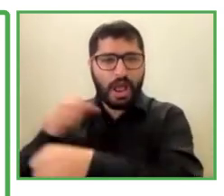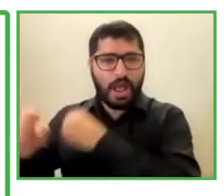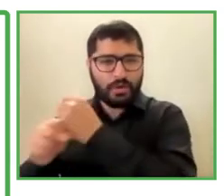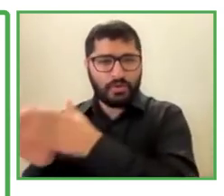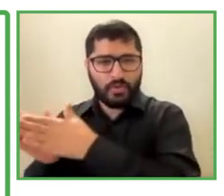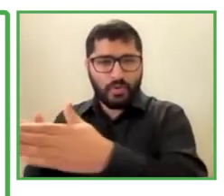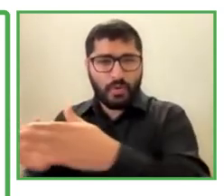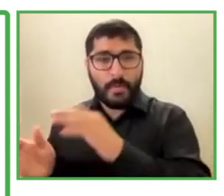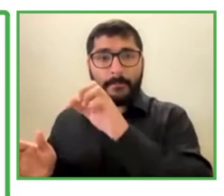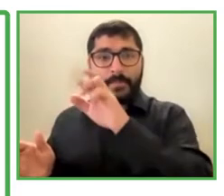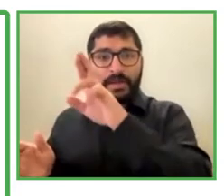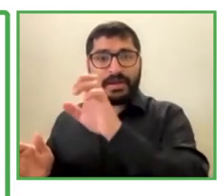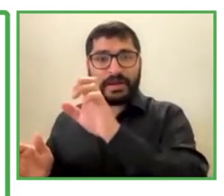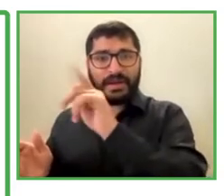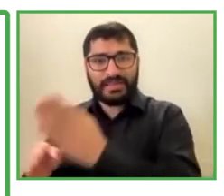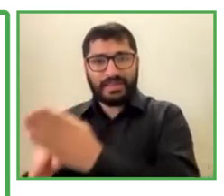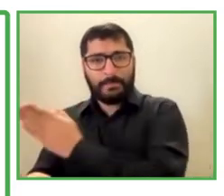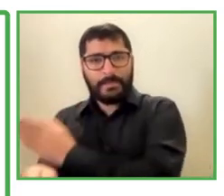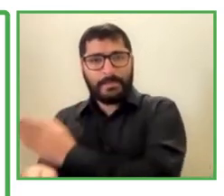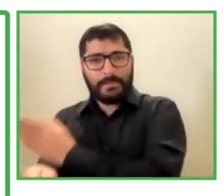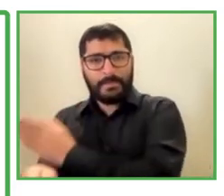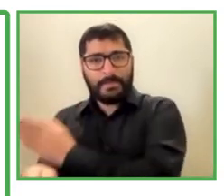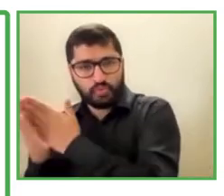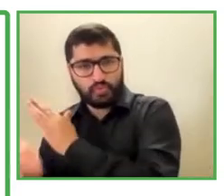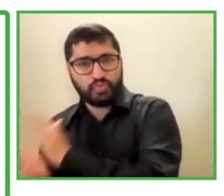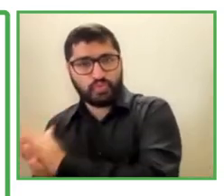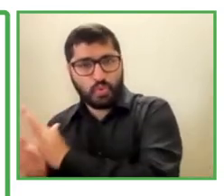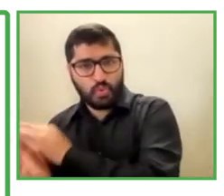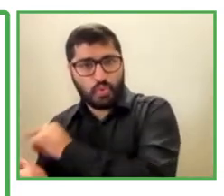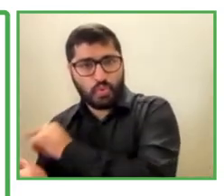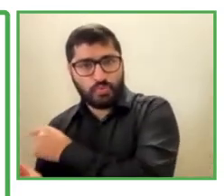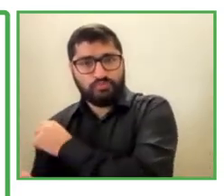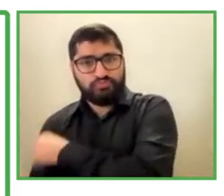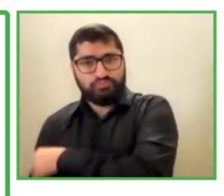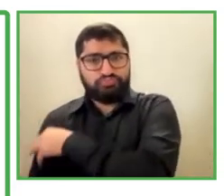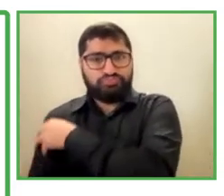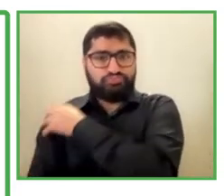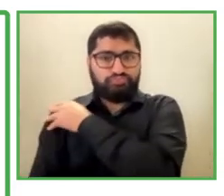grade. So this is elementary education.